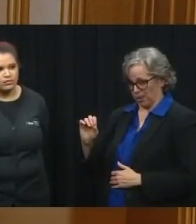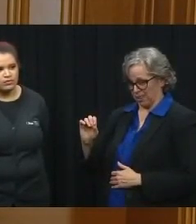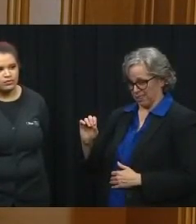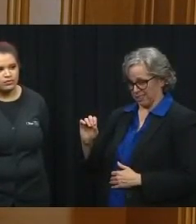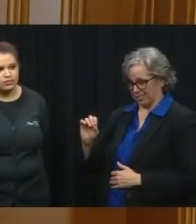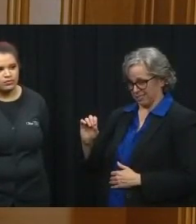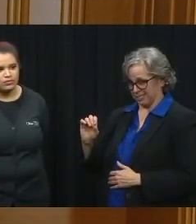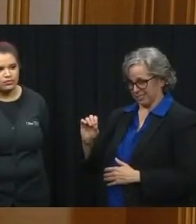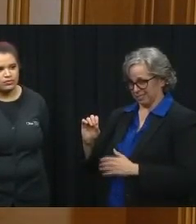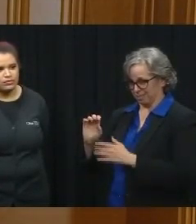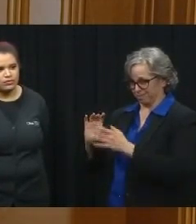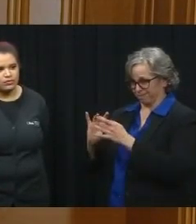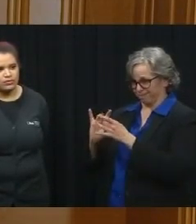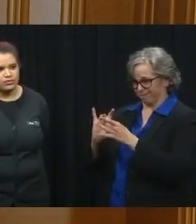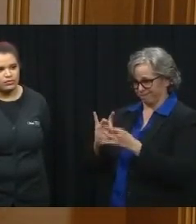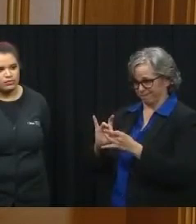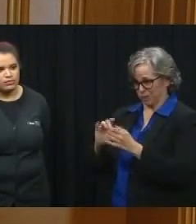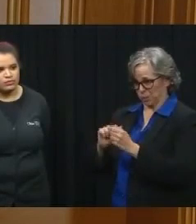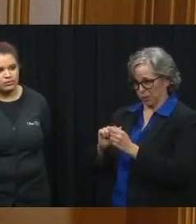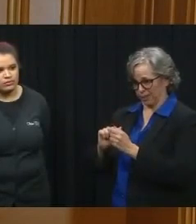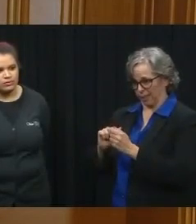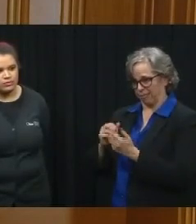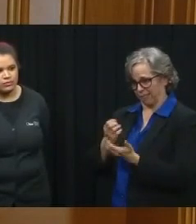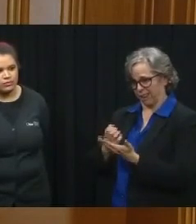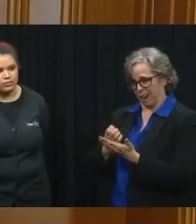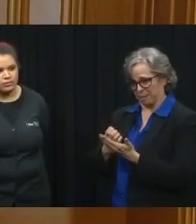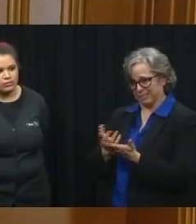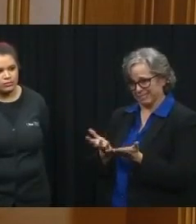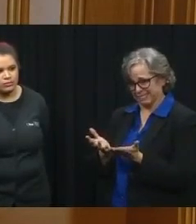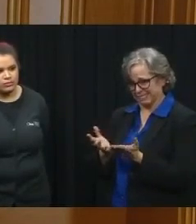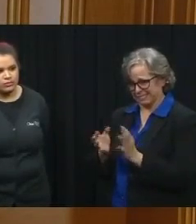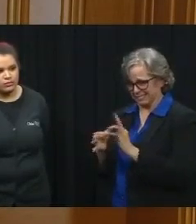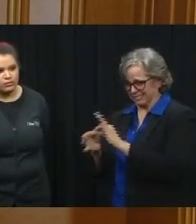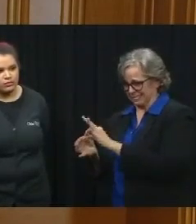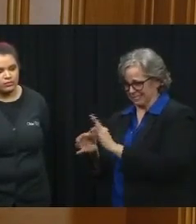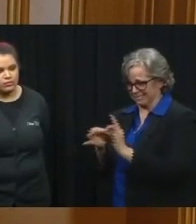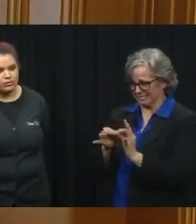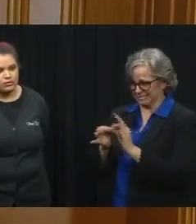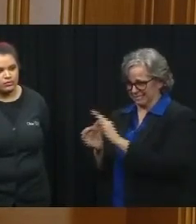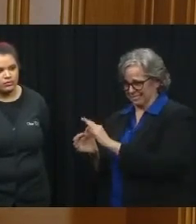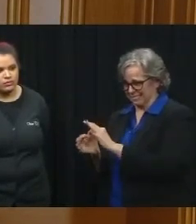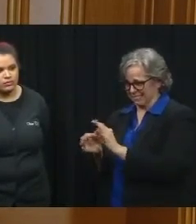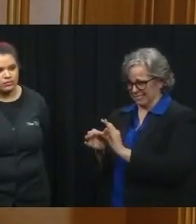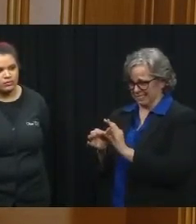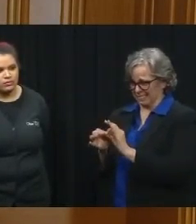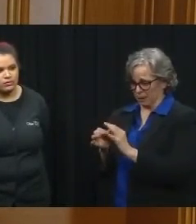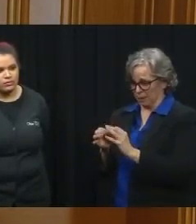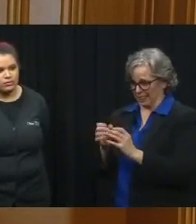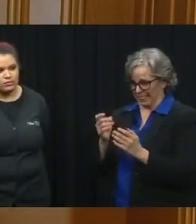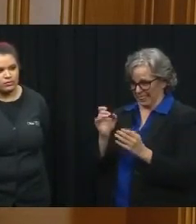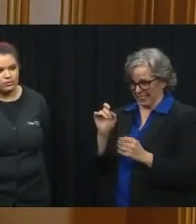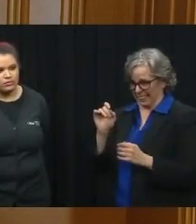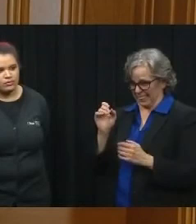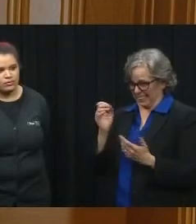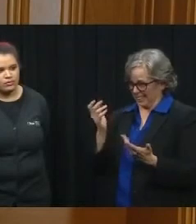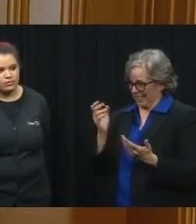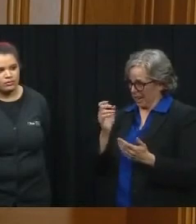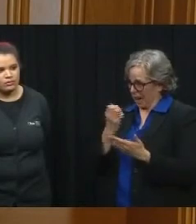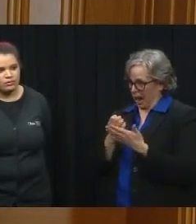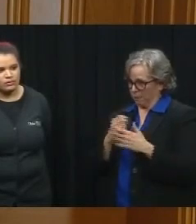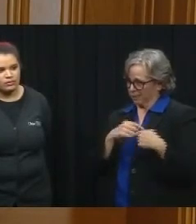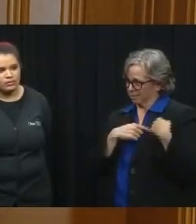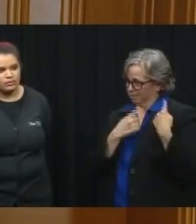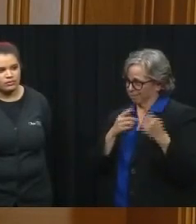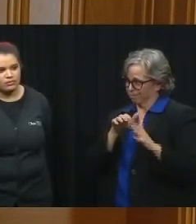economy. We know when bad economic times go on for a while, we have bad health consequences. So those